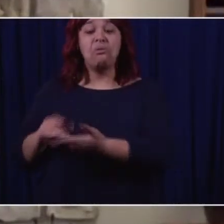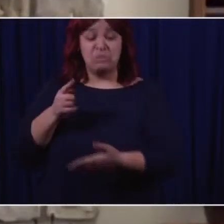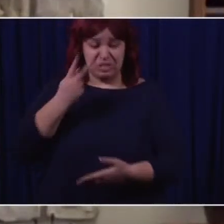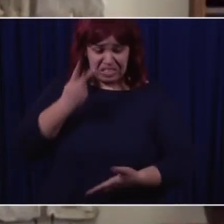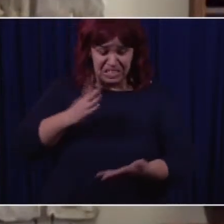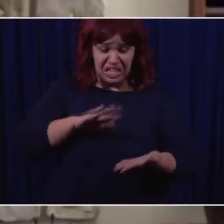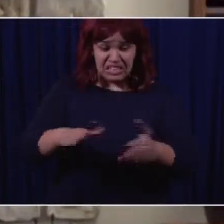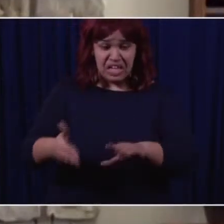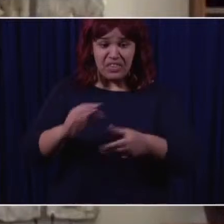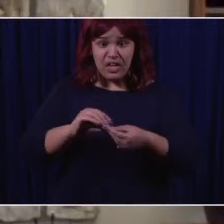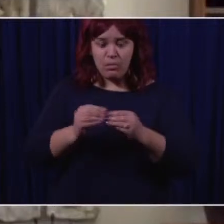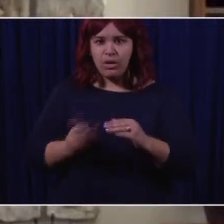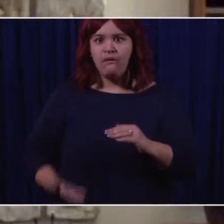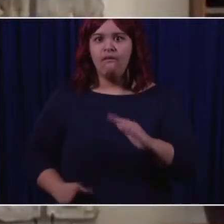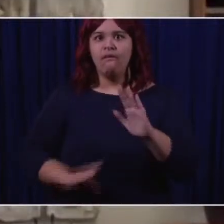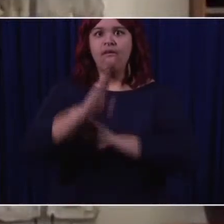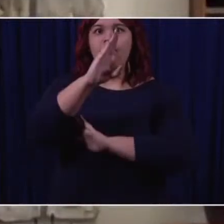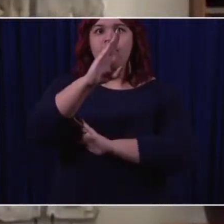No.